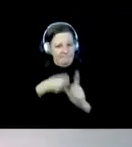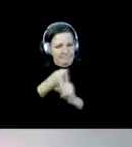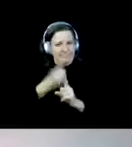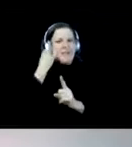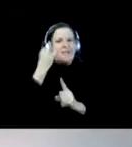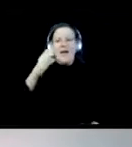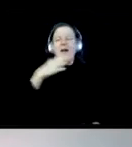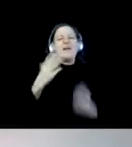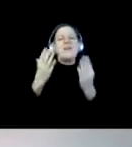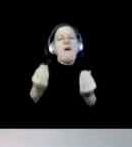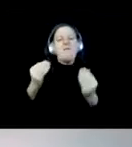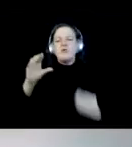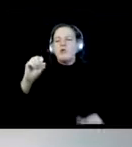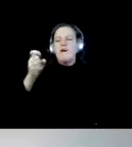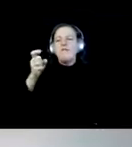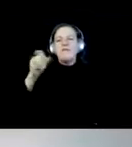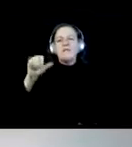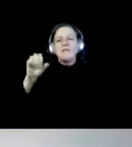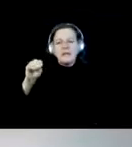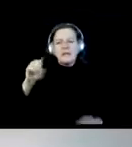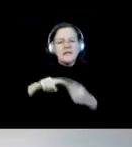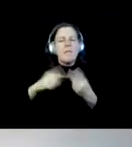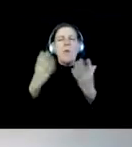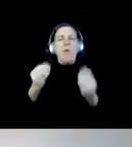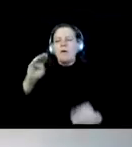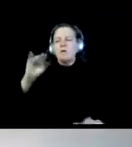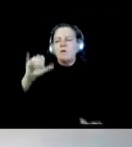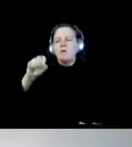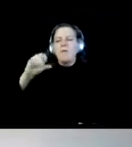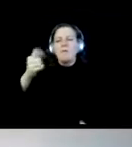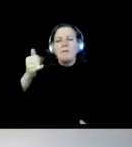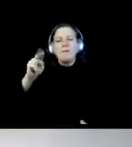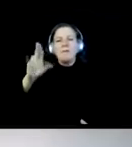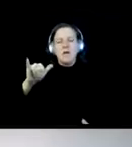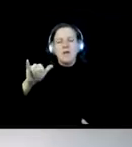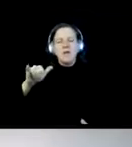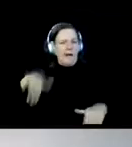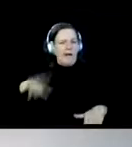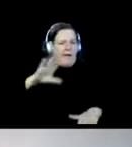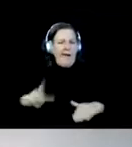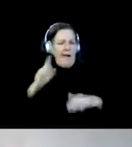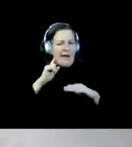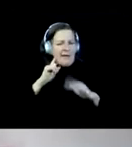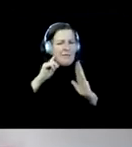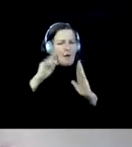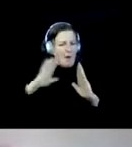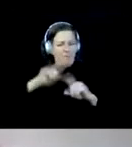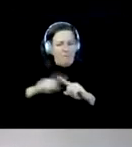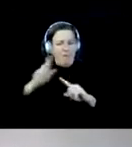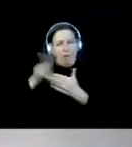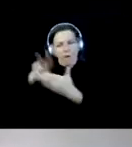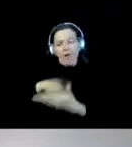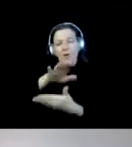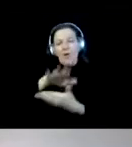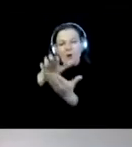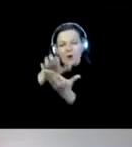heard before. But then in reading, your texts and interviews about this piece and thinking of how we